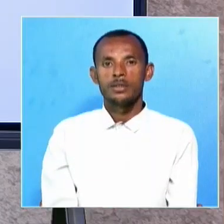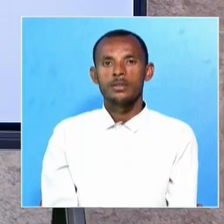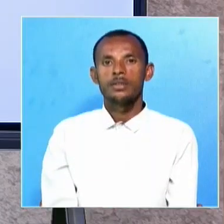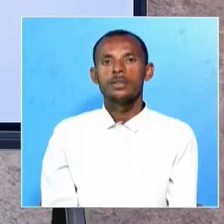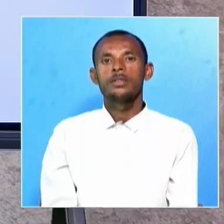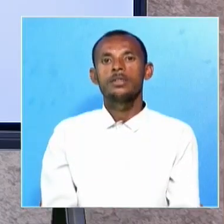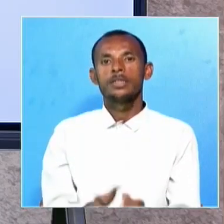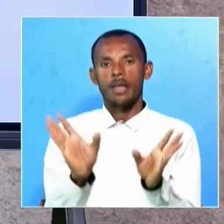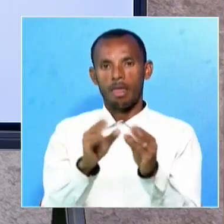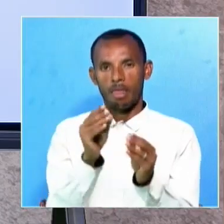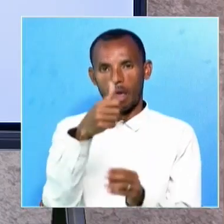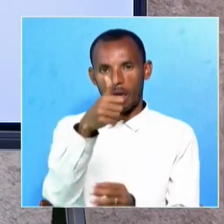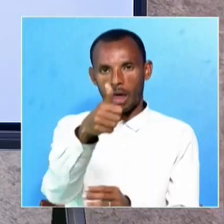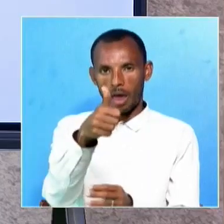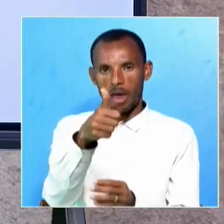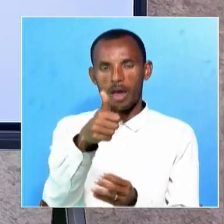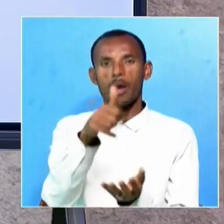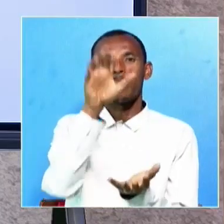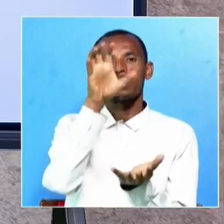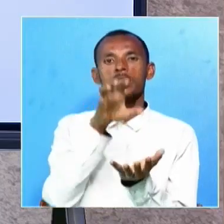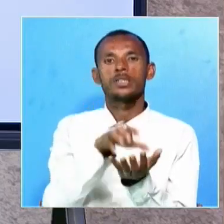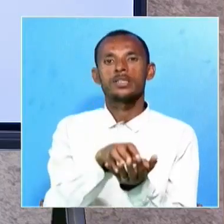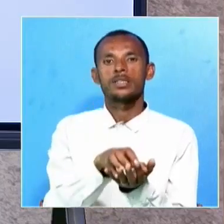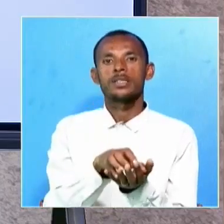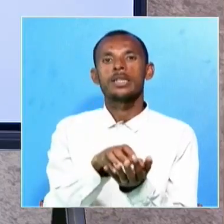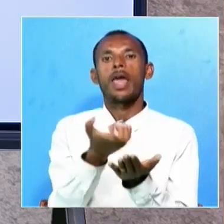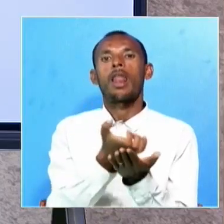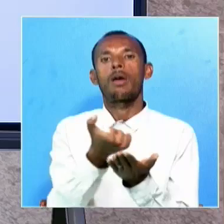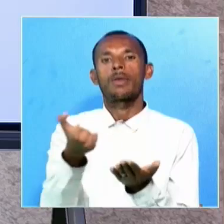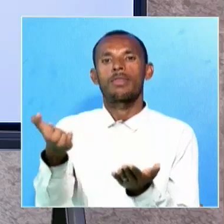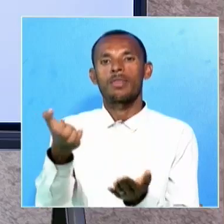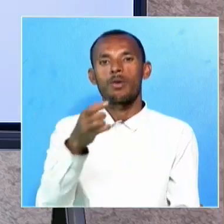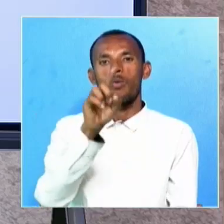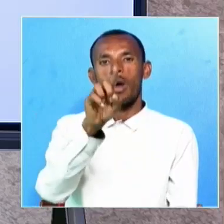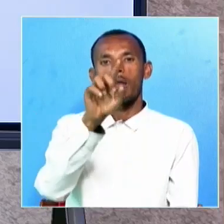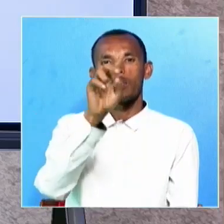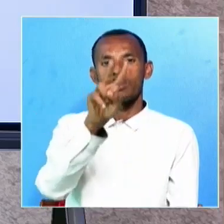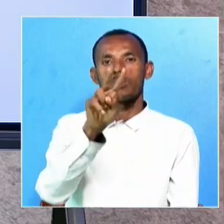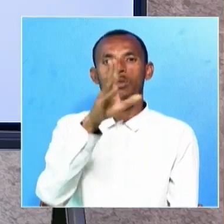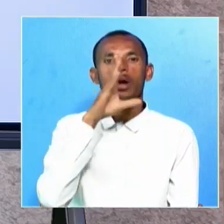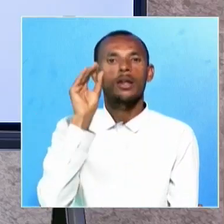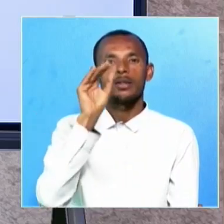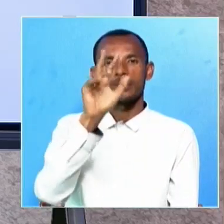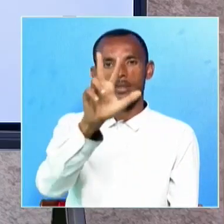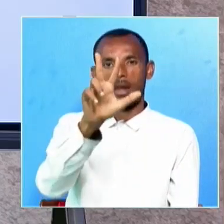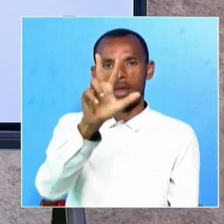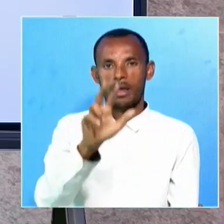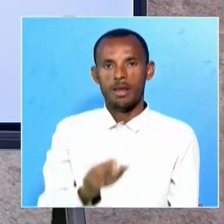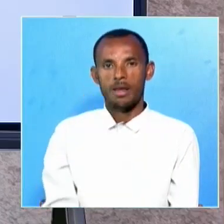Set A consists the elements 1, 2, and 3.